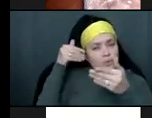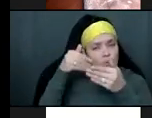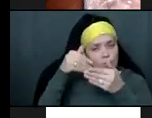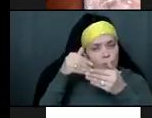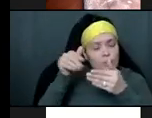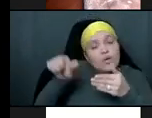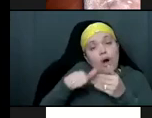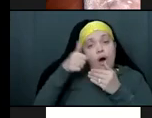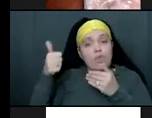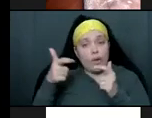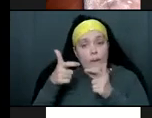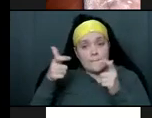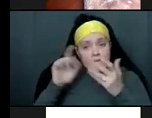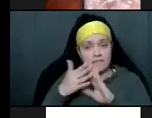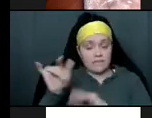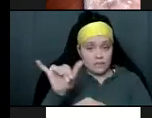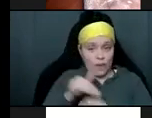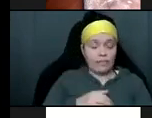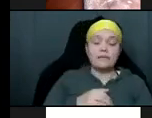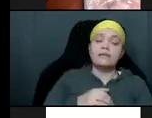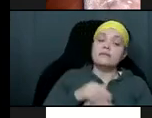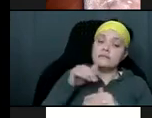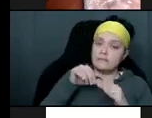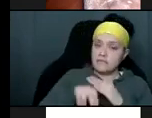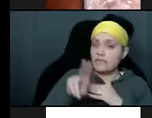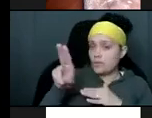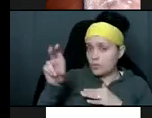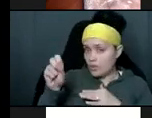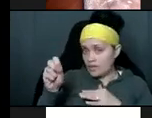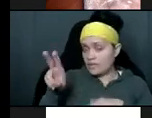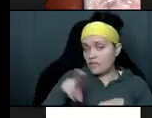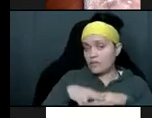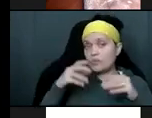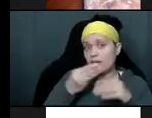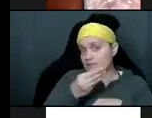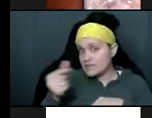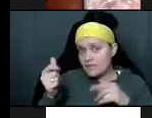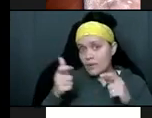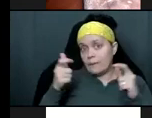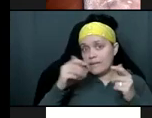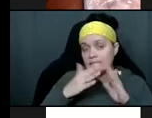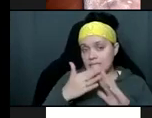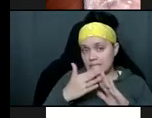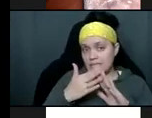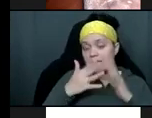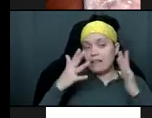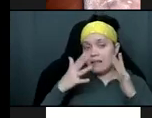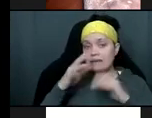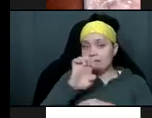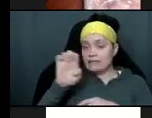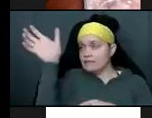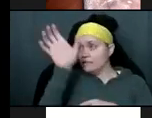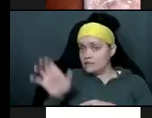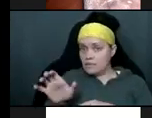other big cities. In the United States, of course, we have quite a few big cities. There's a lot of them on the eastern side